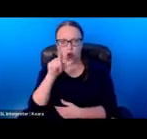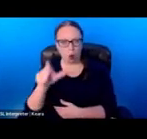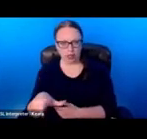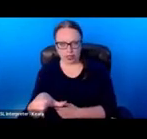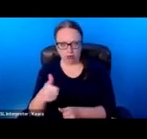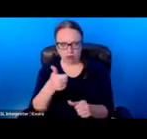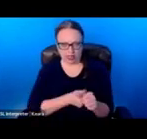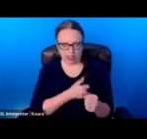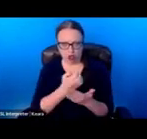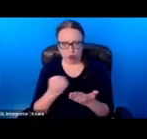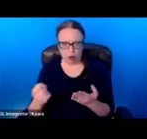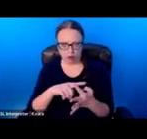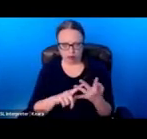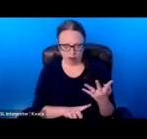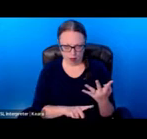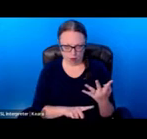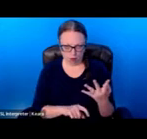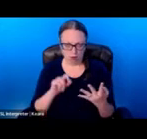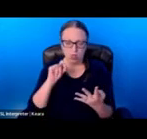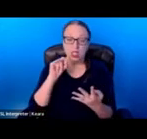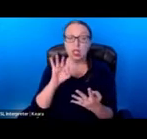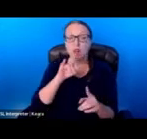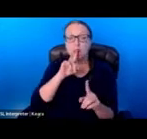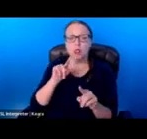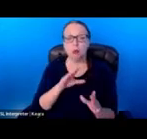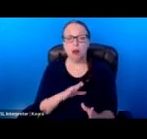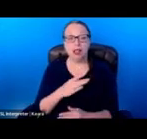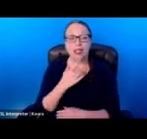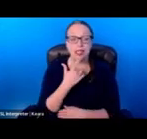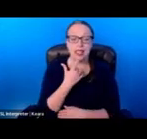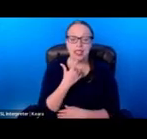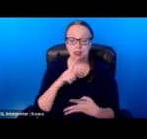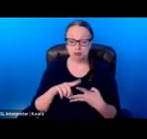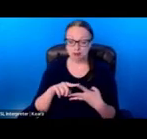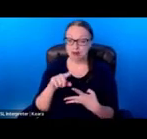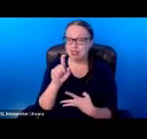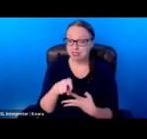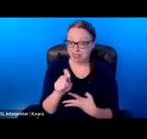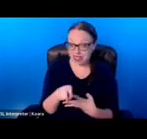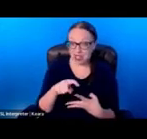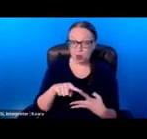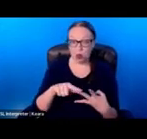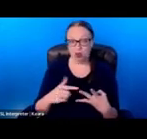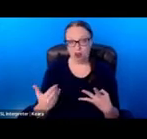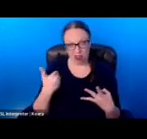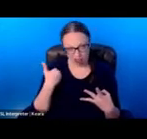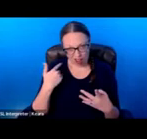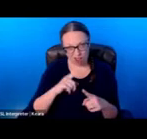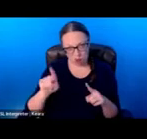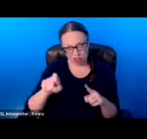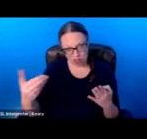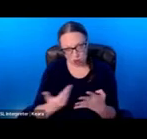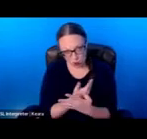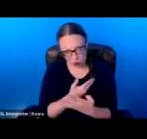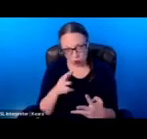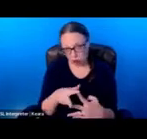equipment. If a respondent indicates that that they need or have but needs an upgrade